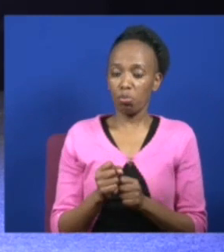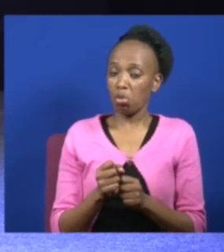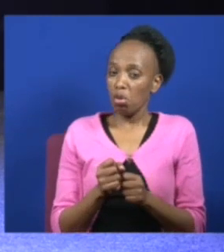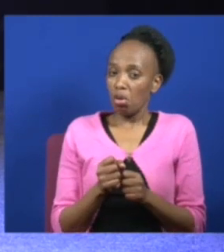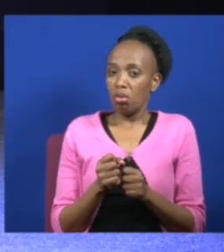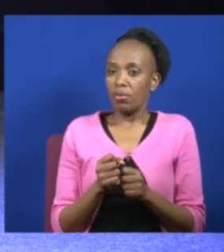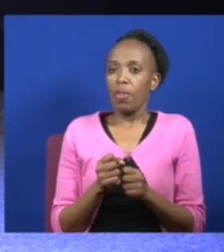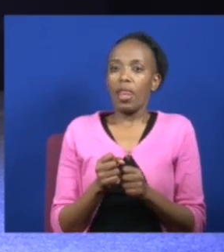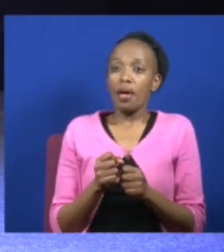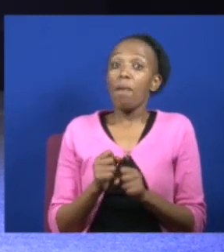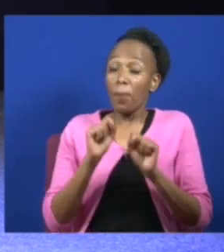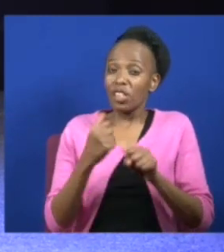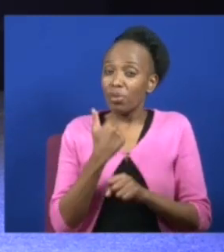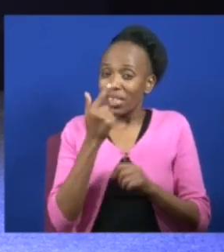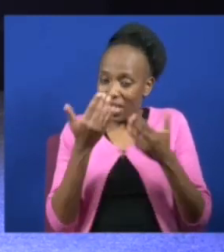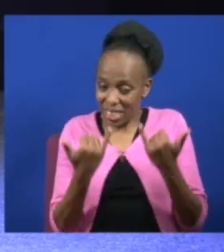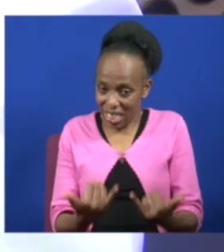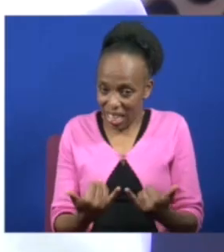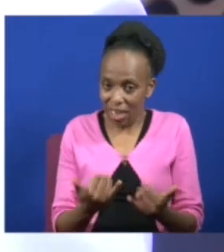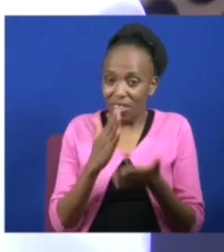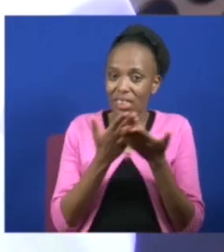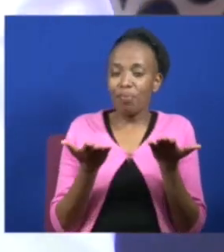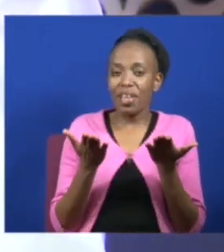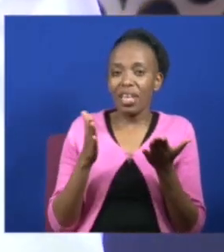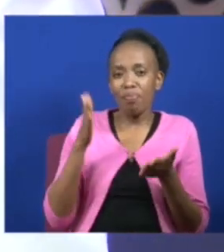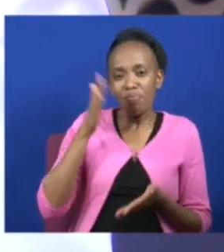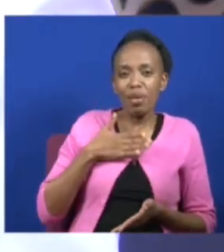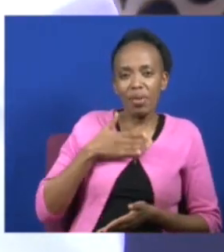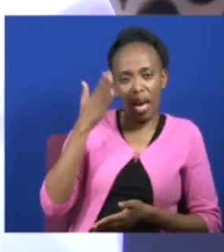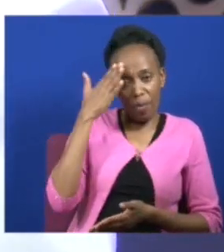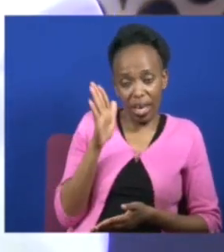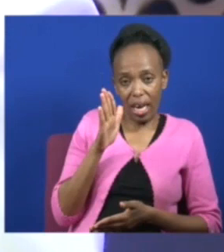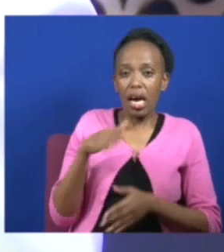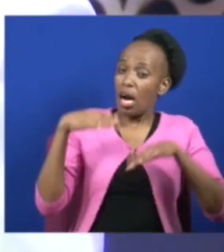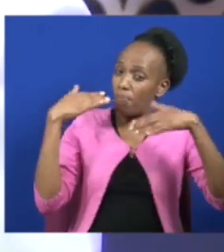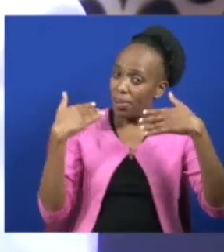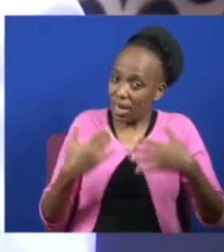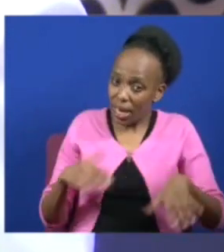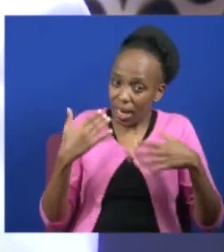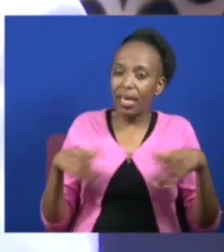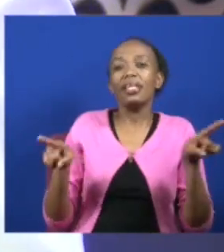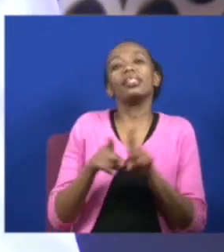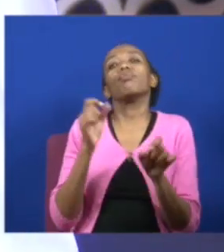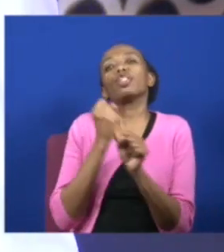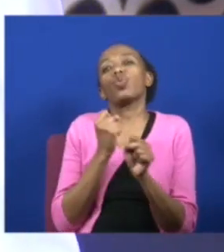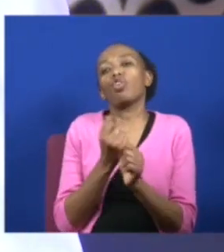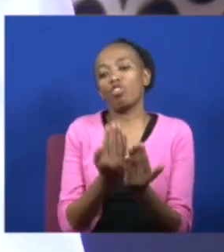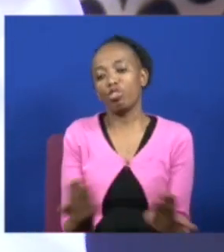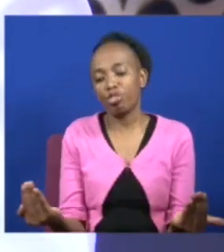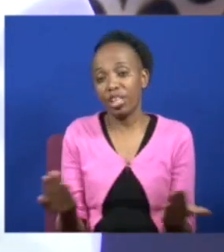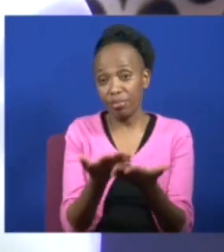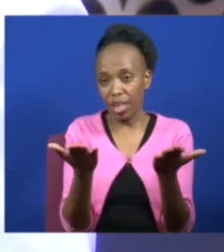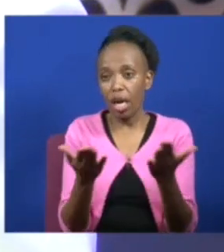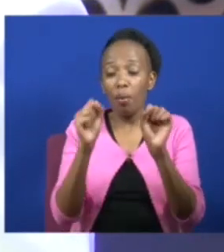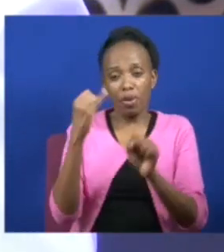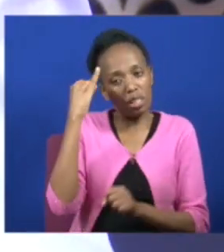the way, may I tell you now something that I learned, that play is the work of children. So